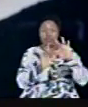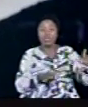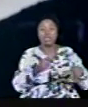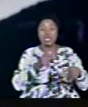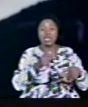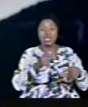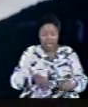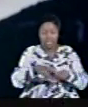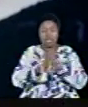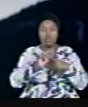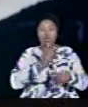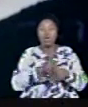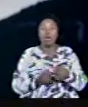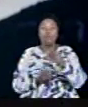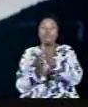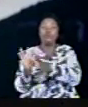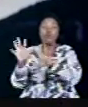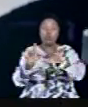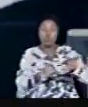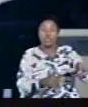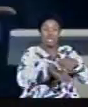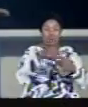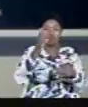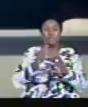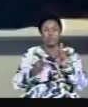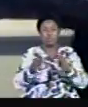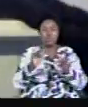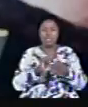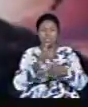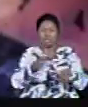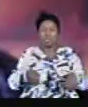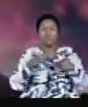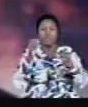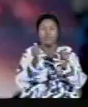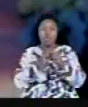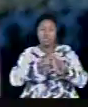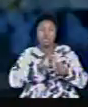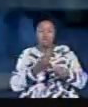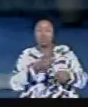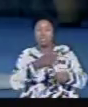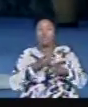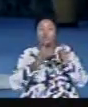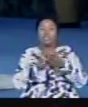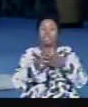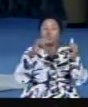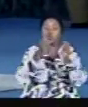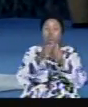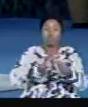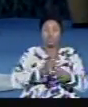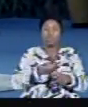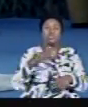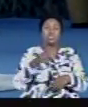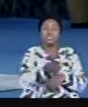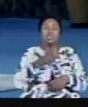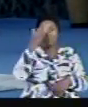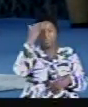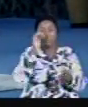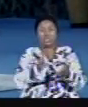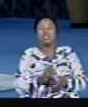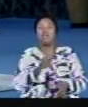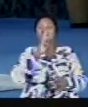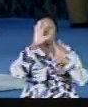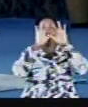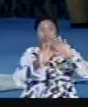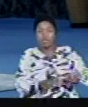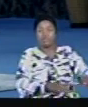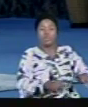the people who live with us and the people who interact with us, they will know rivers flowing out